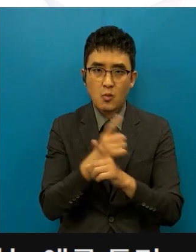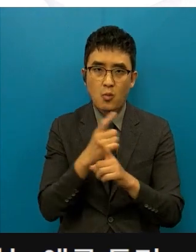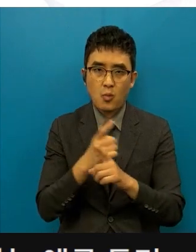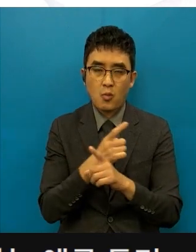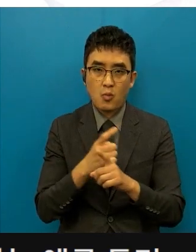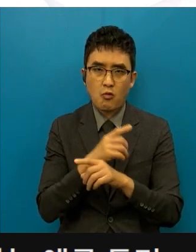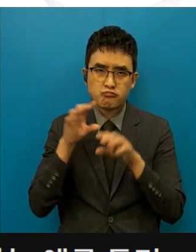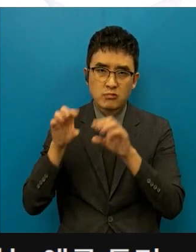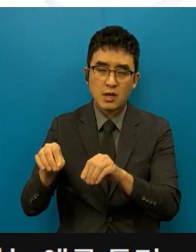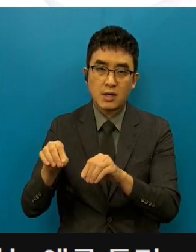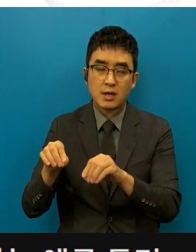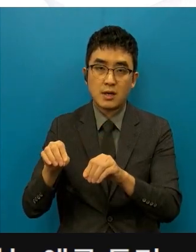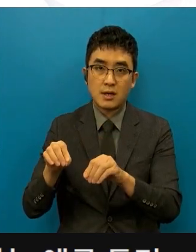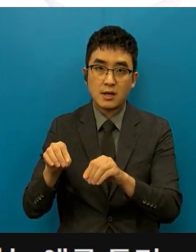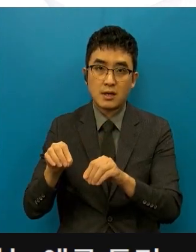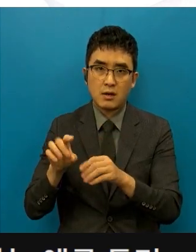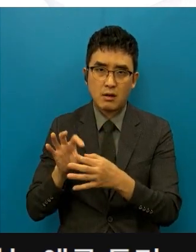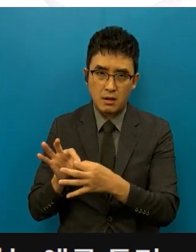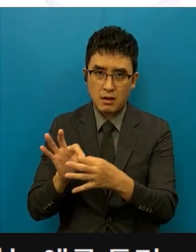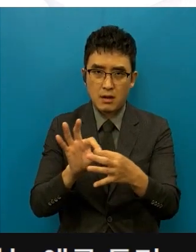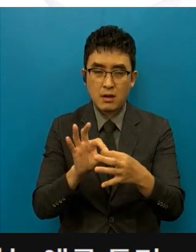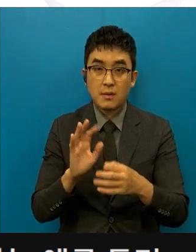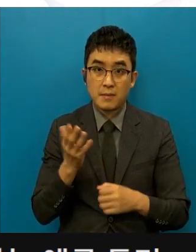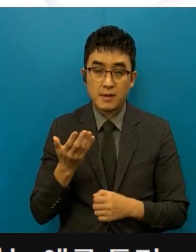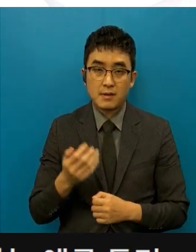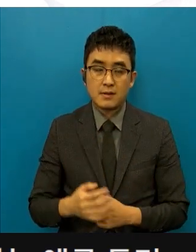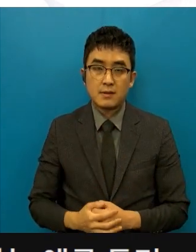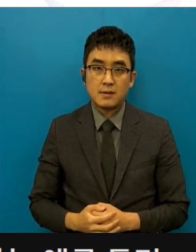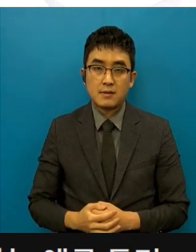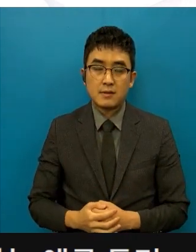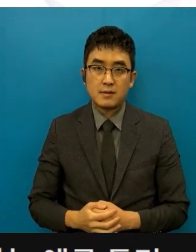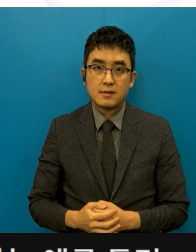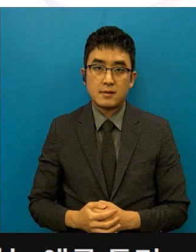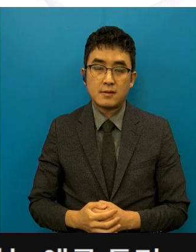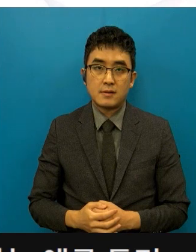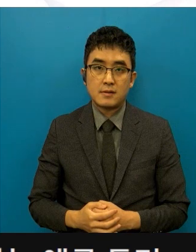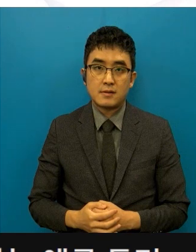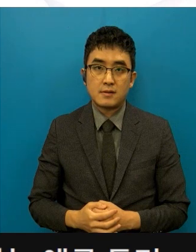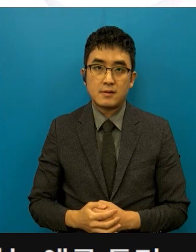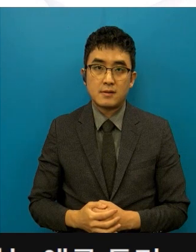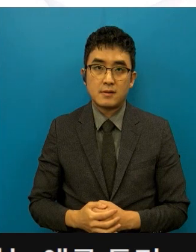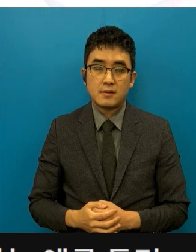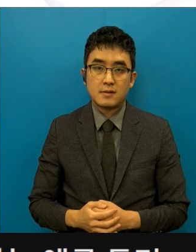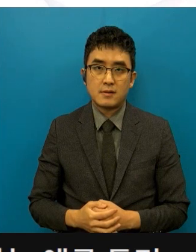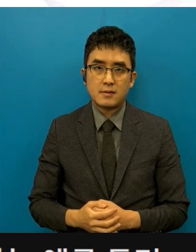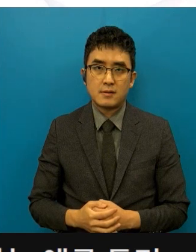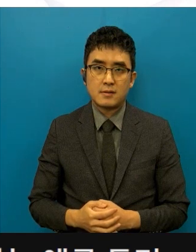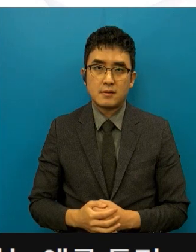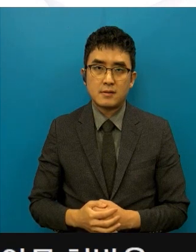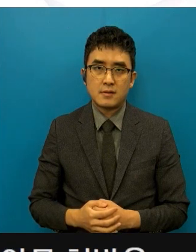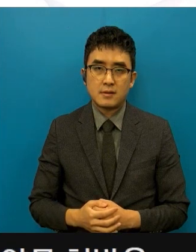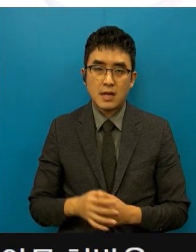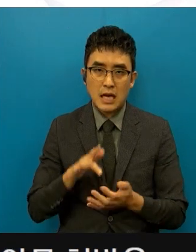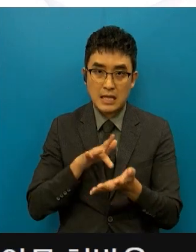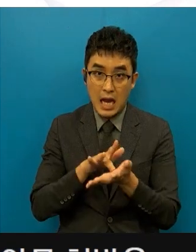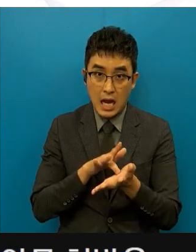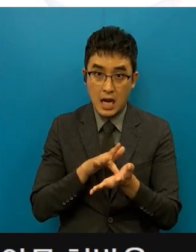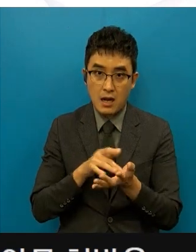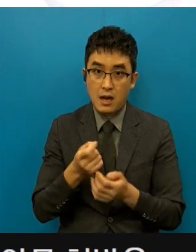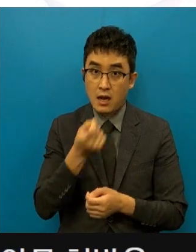prescribing medication, increasing doses of pain medication until death is